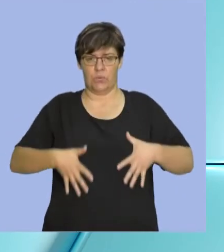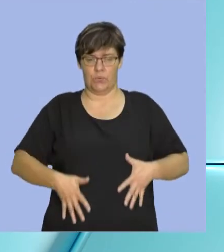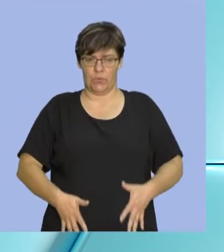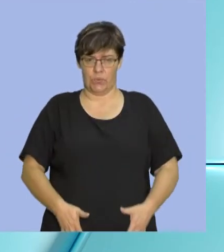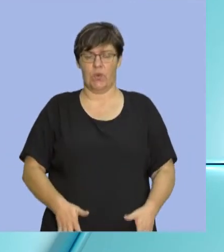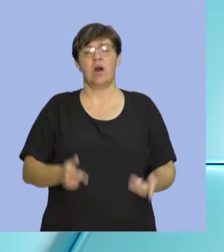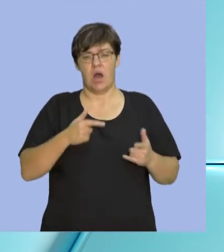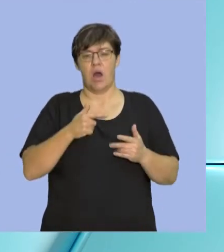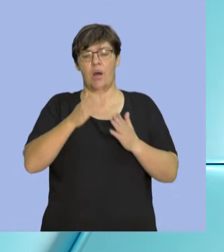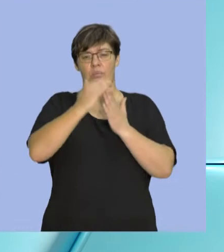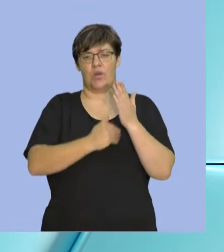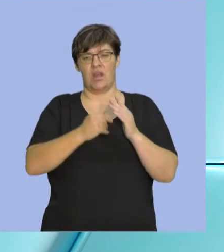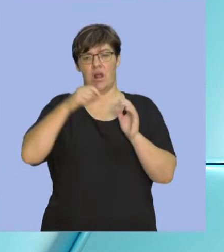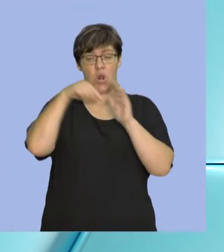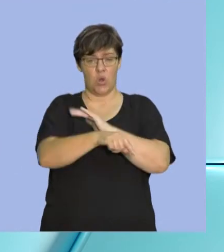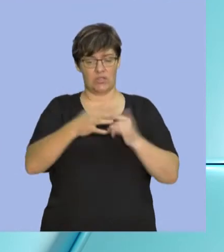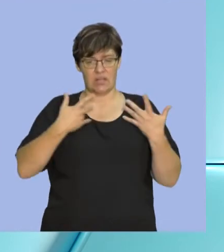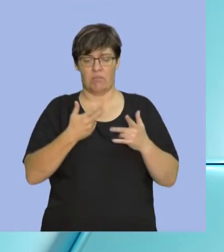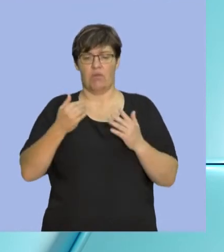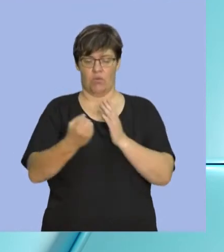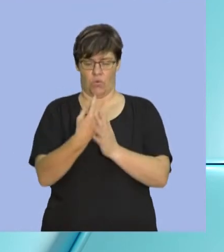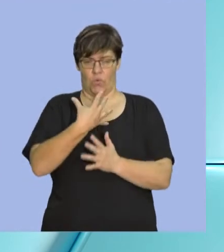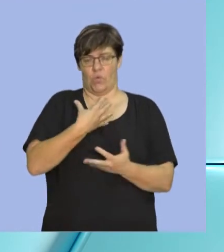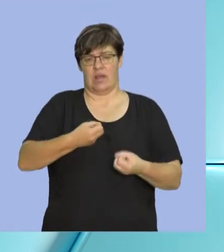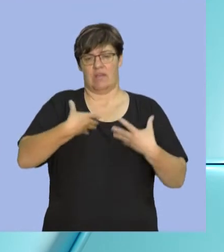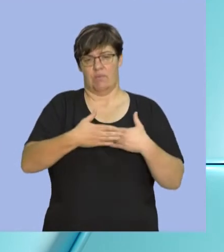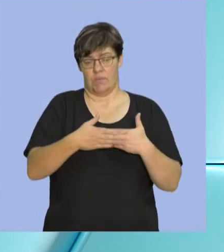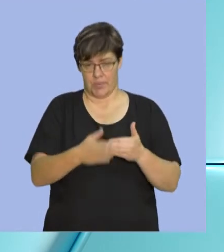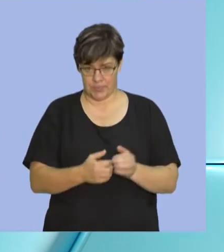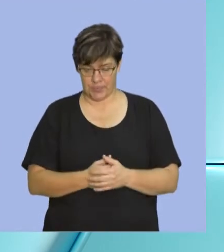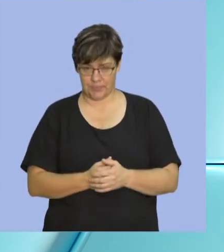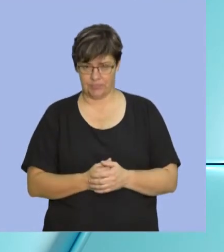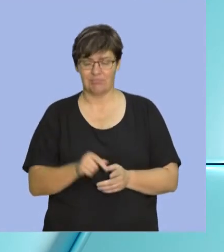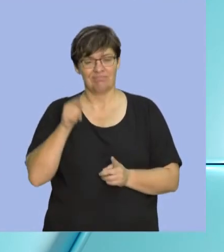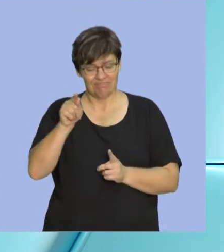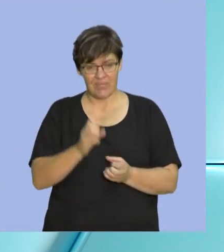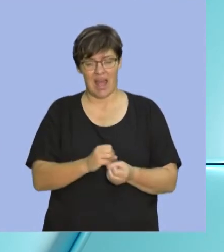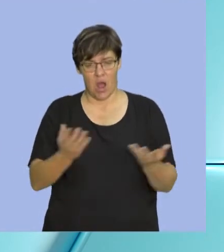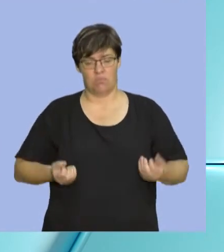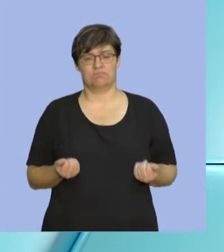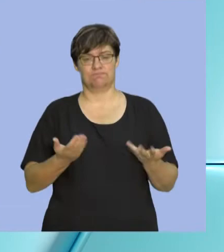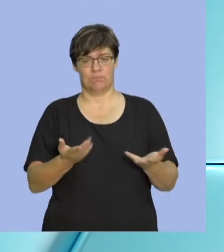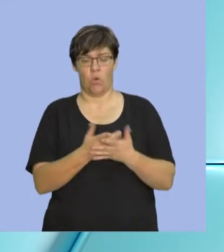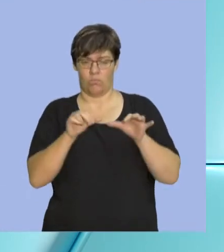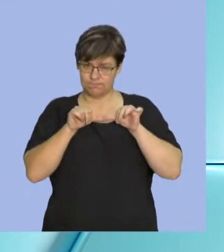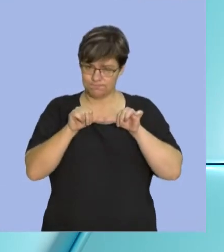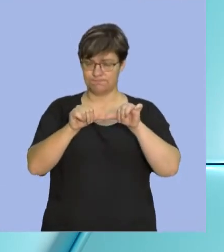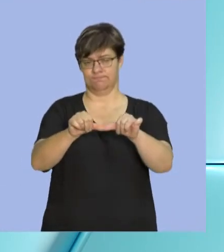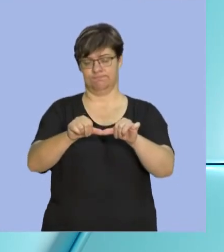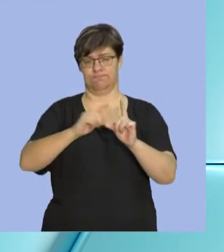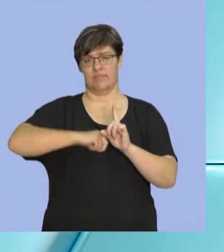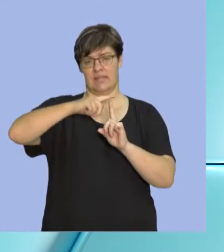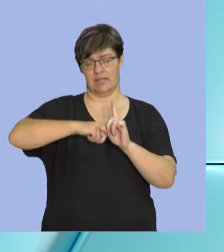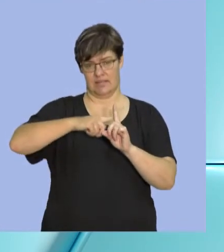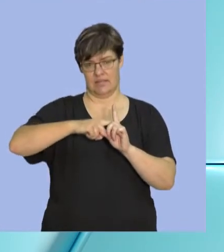our body through convection. So again, this is how we produce heat, or we maintain our heat in the body